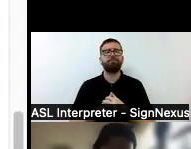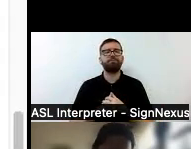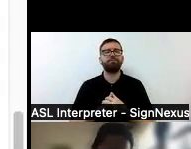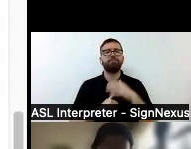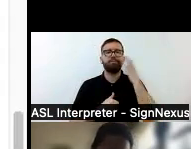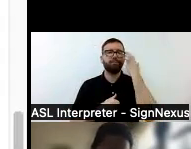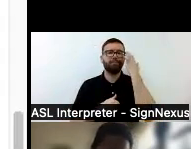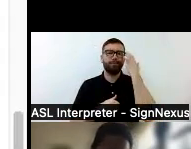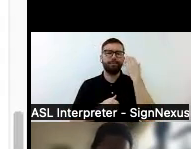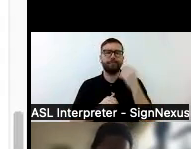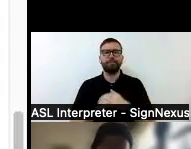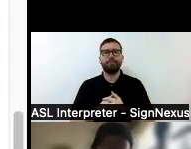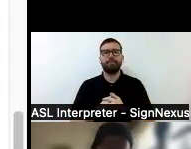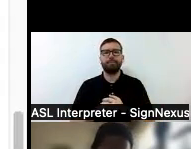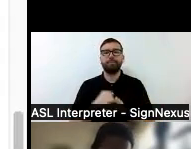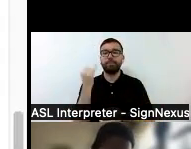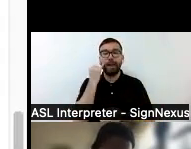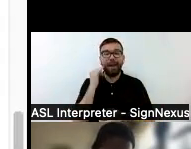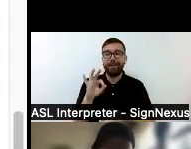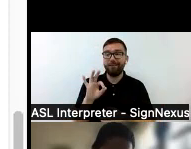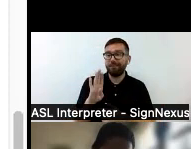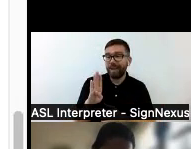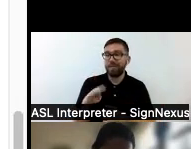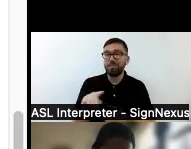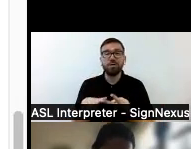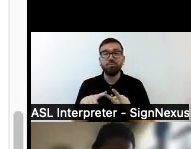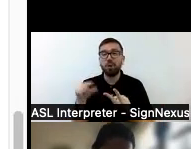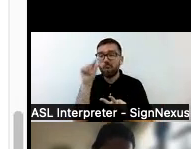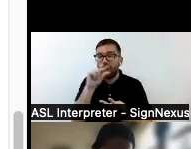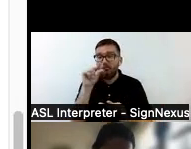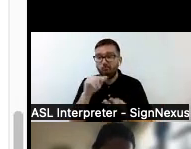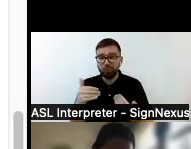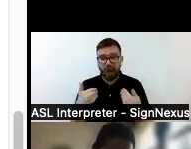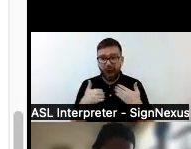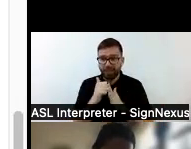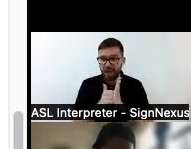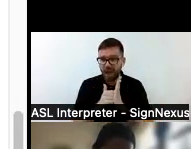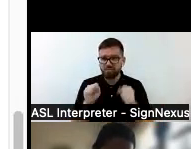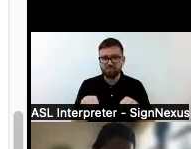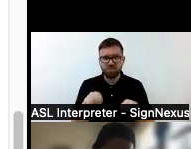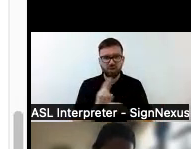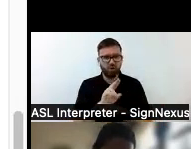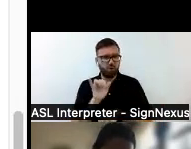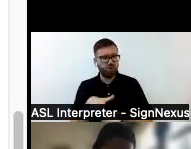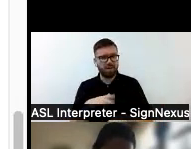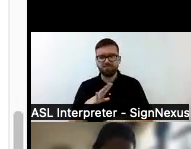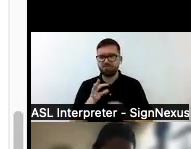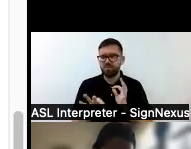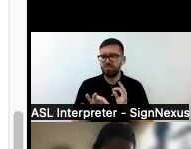And if you have a Facebook or a Google account, you can sign in with Google. If not, you can create a new account.